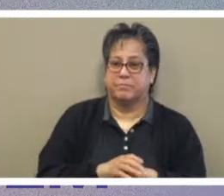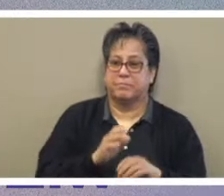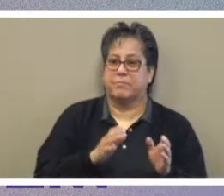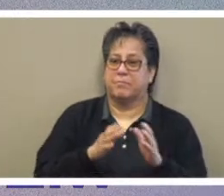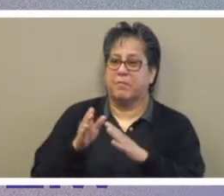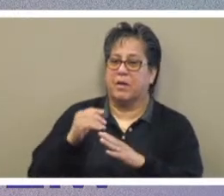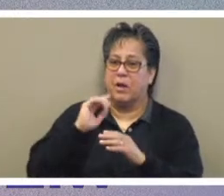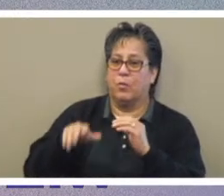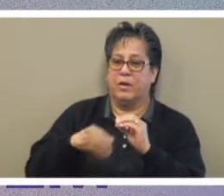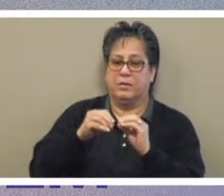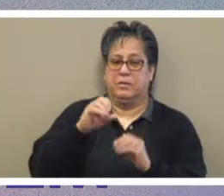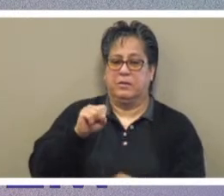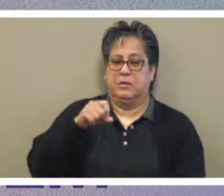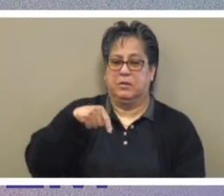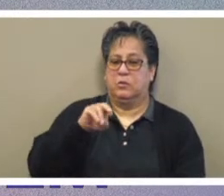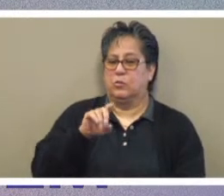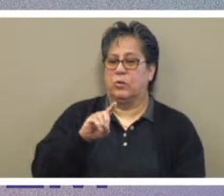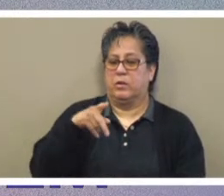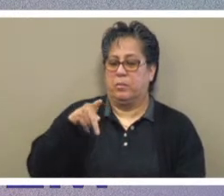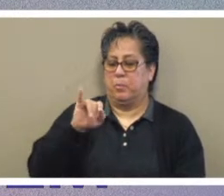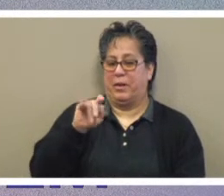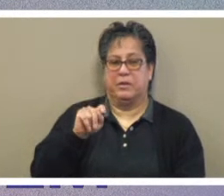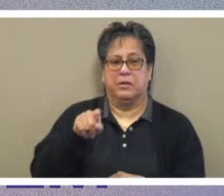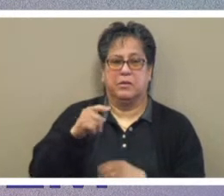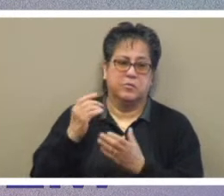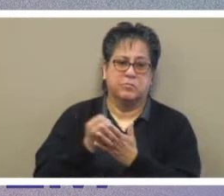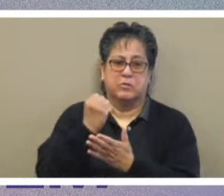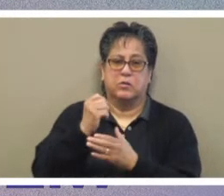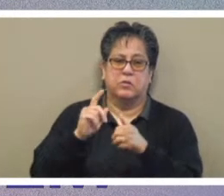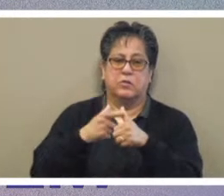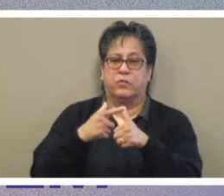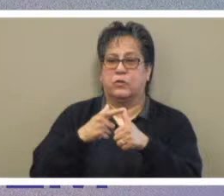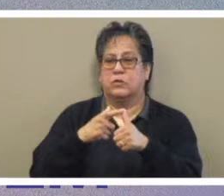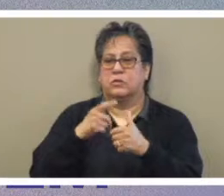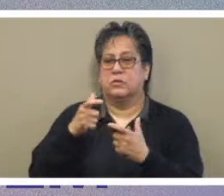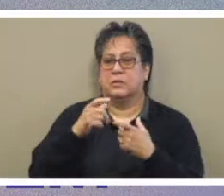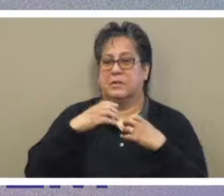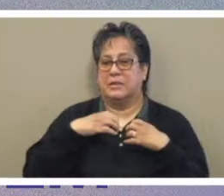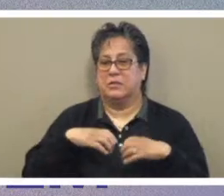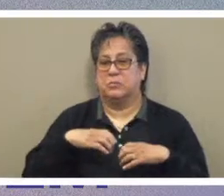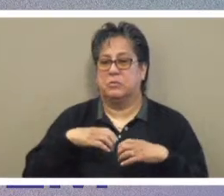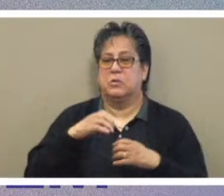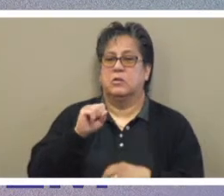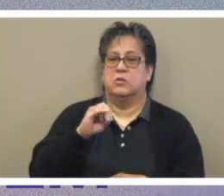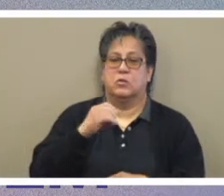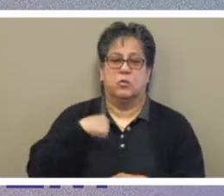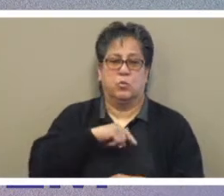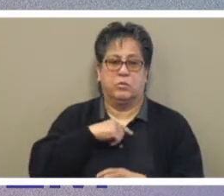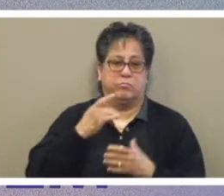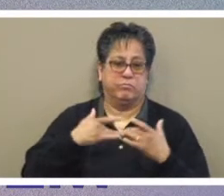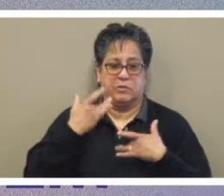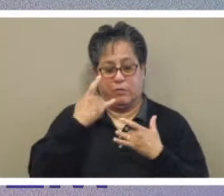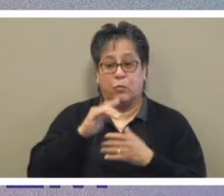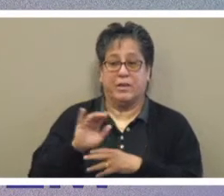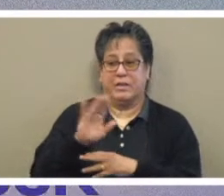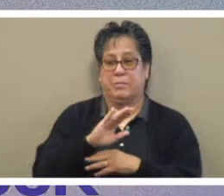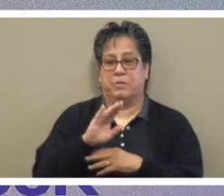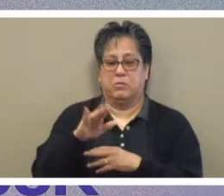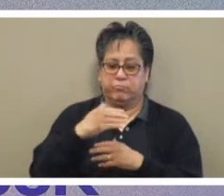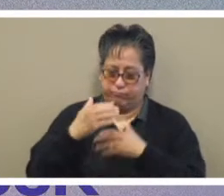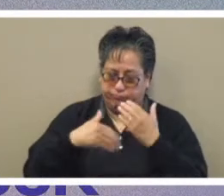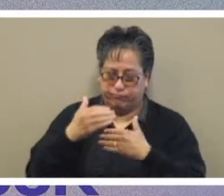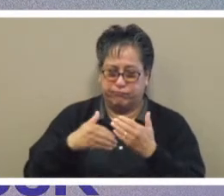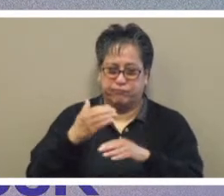And I'll add to Squad Pilot. I think they just secured their first large enterprise customer. So we're really excited for them and their